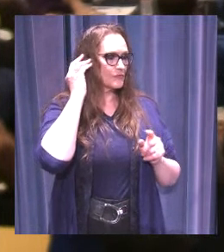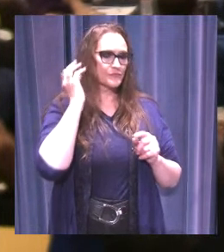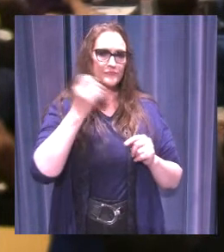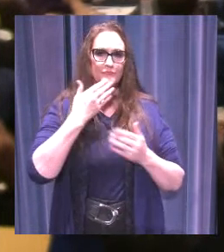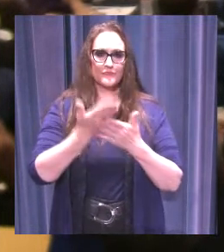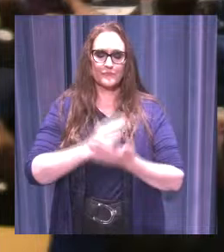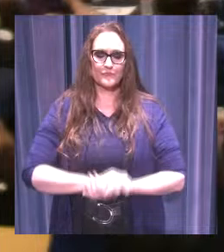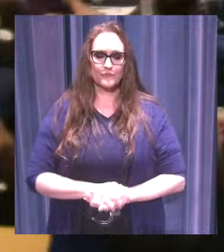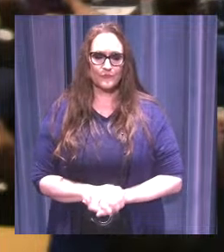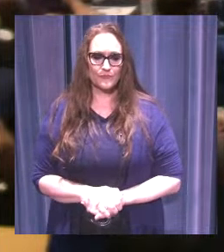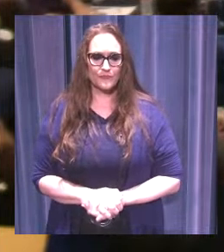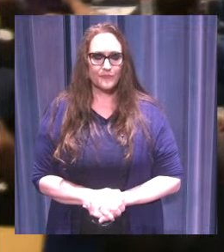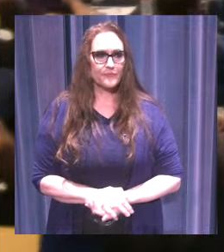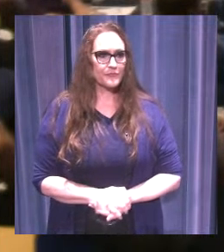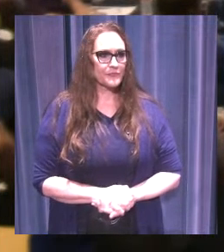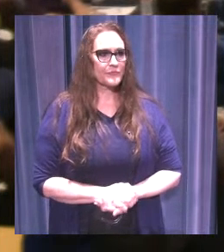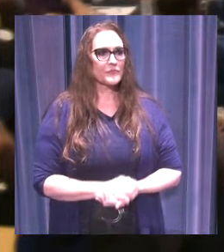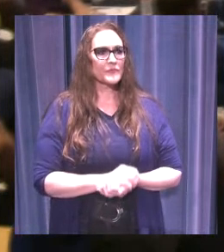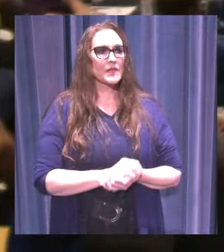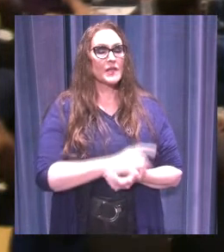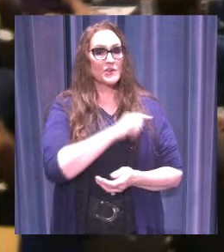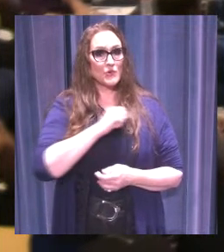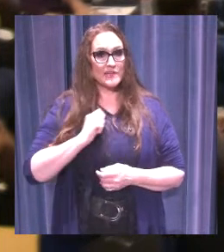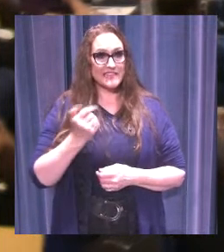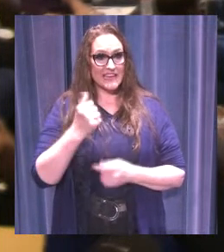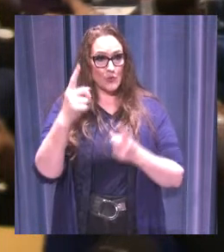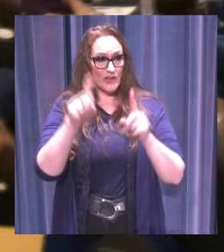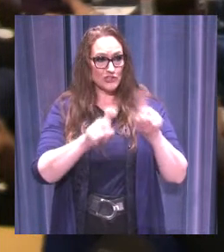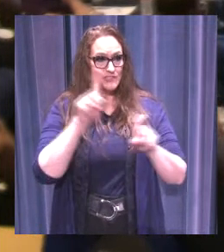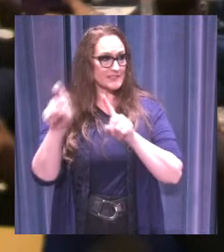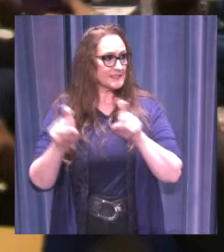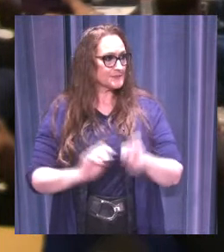Thank you. Trustees, do you have any questions?